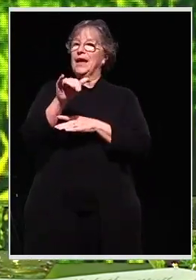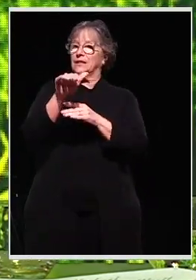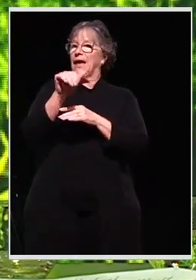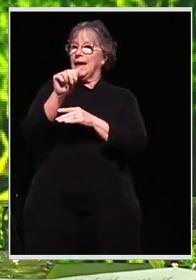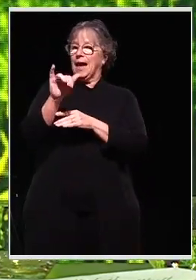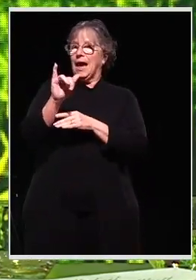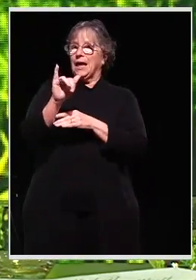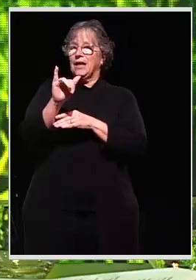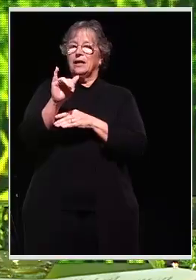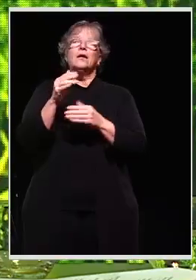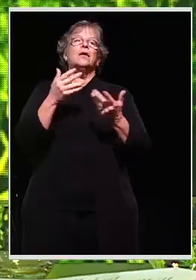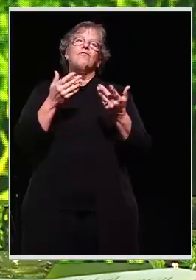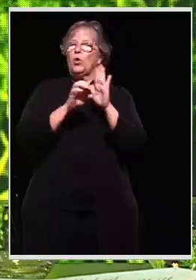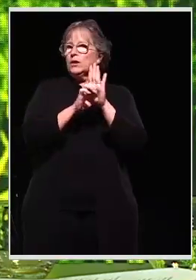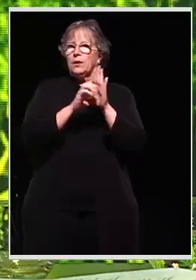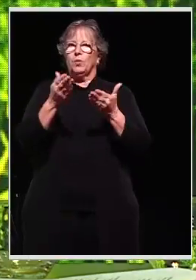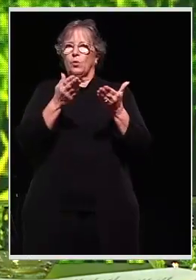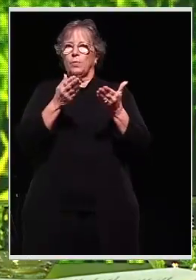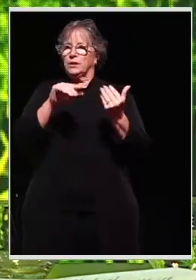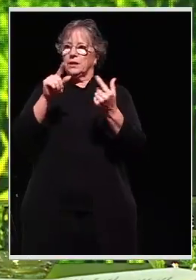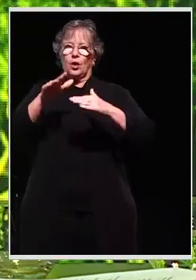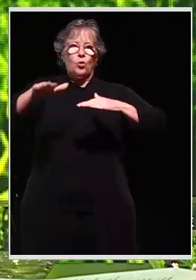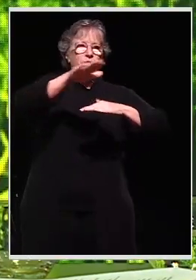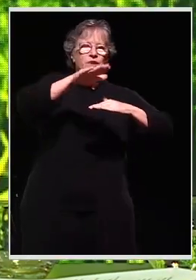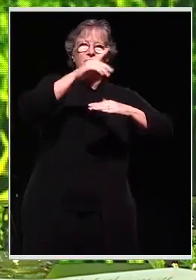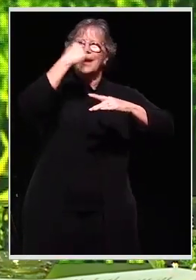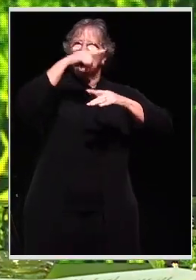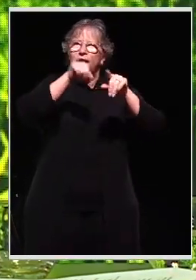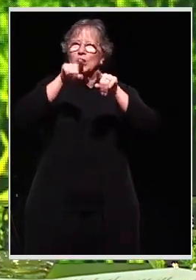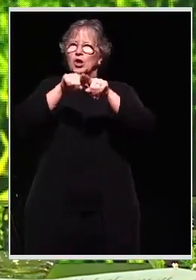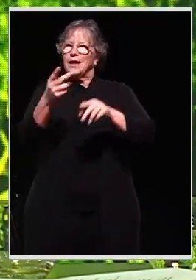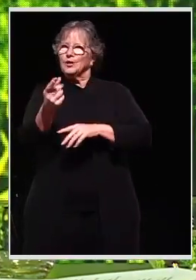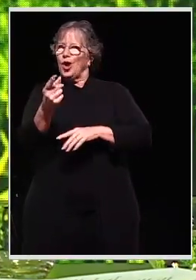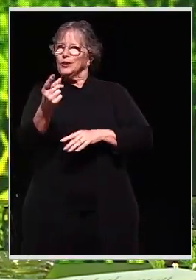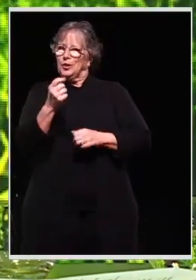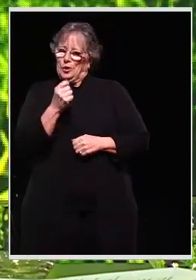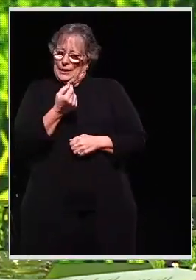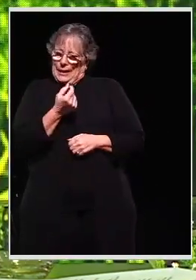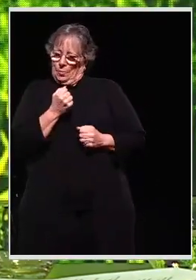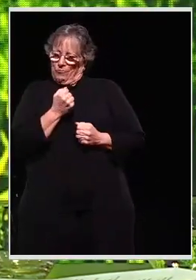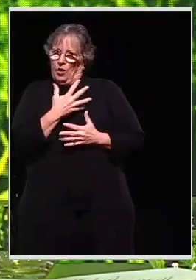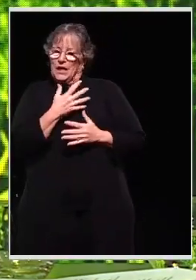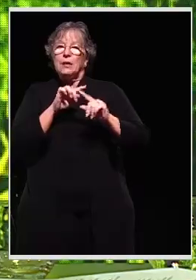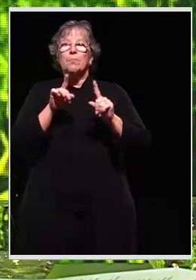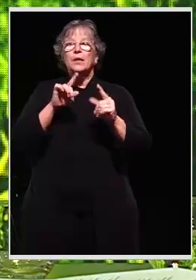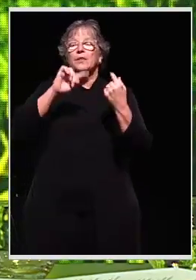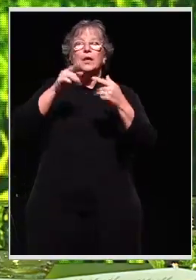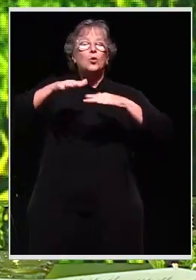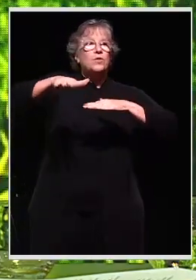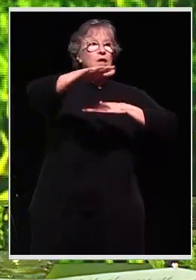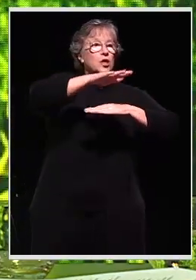robots. They go to a field and they look like dogs. They're a little bit frightening actually, but they go to the field and